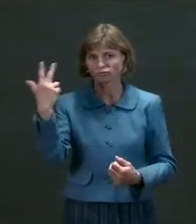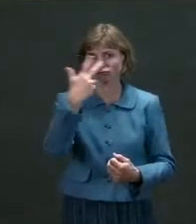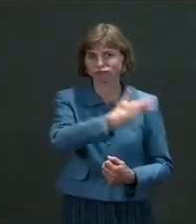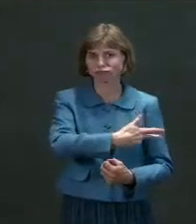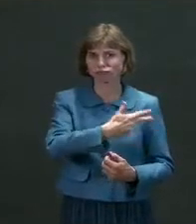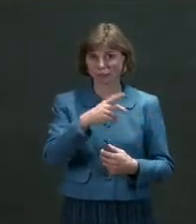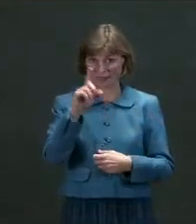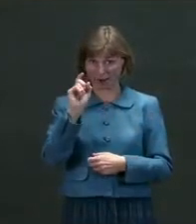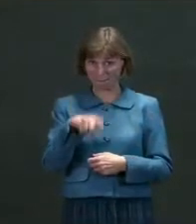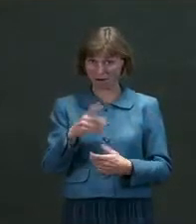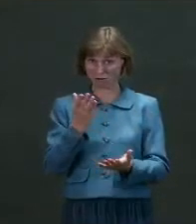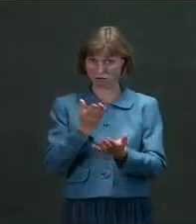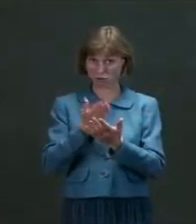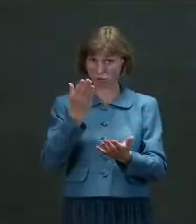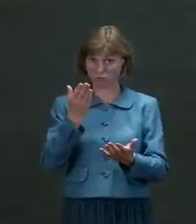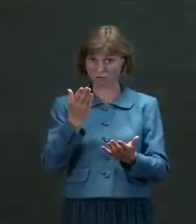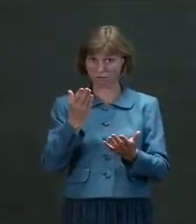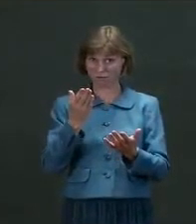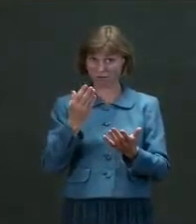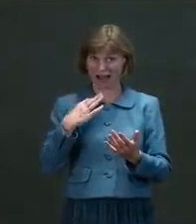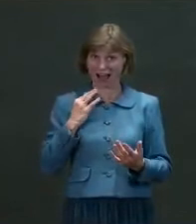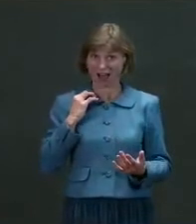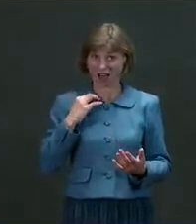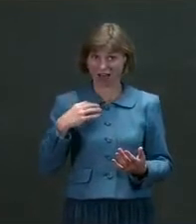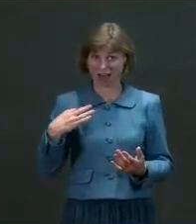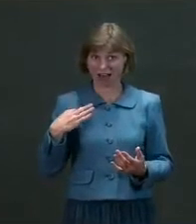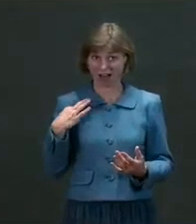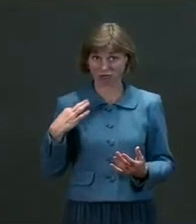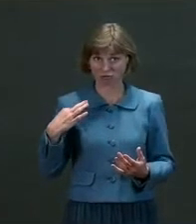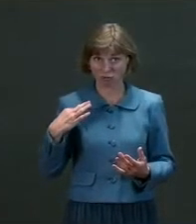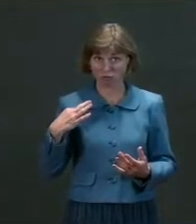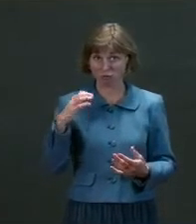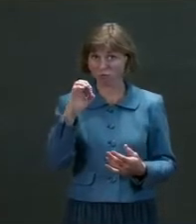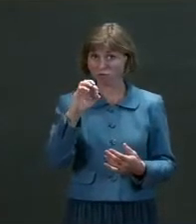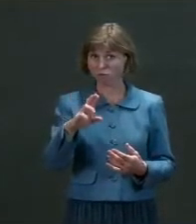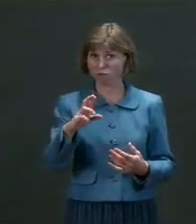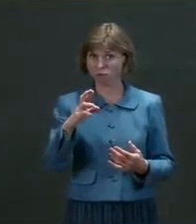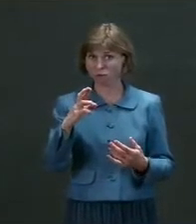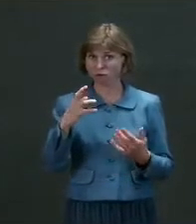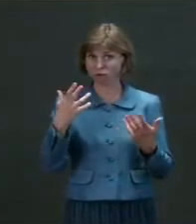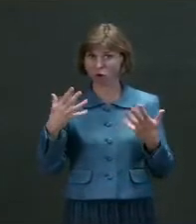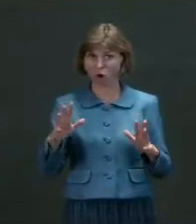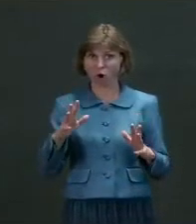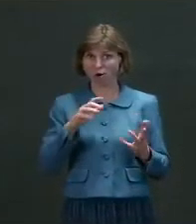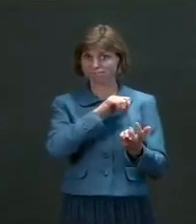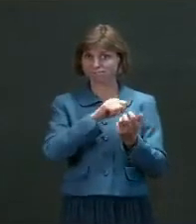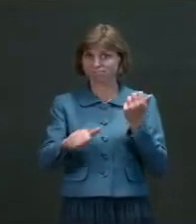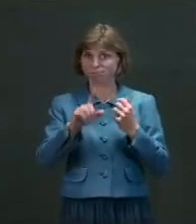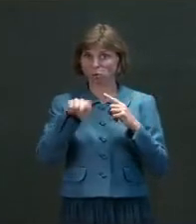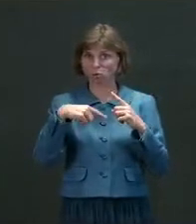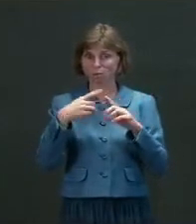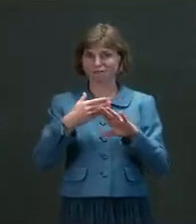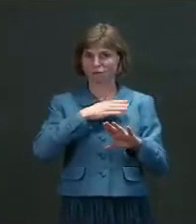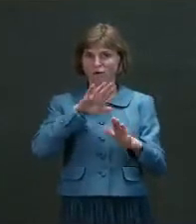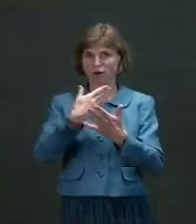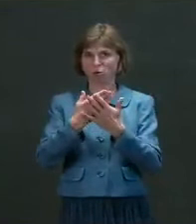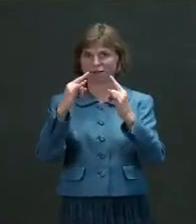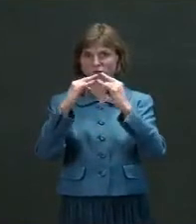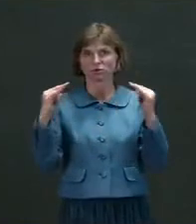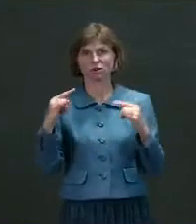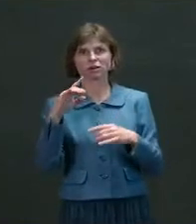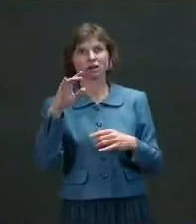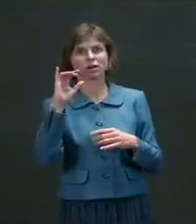have to demonstrate proof of eligibility, or have they also been cleared before they get to that tent? That's what